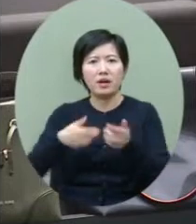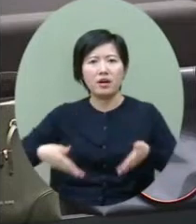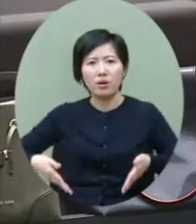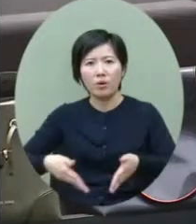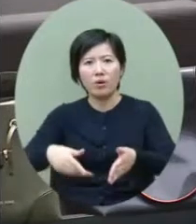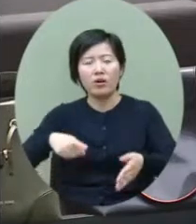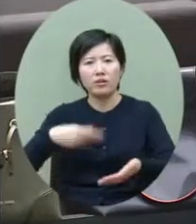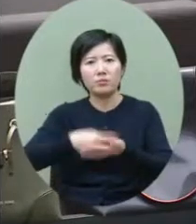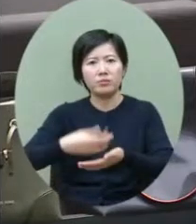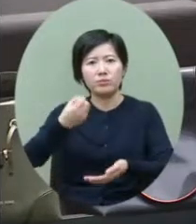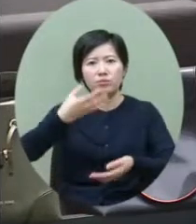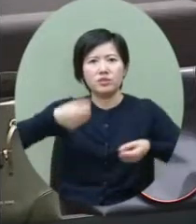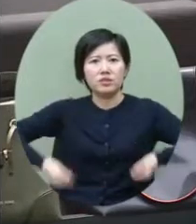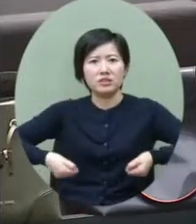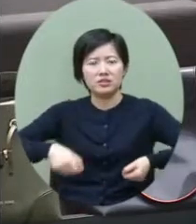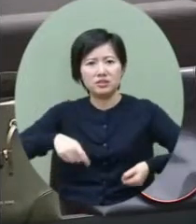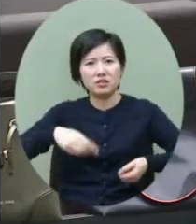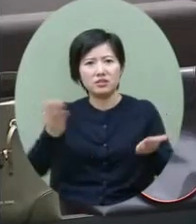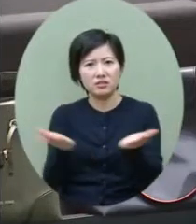Ho Street,